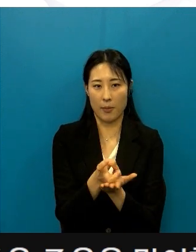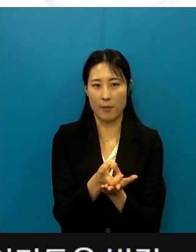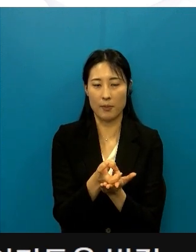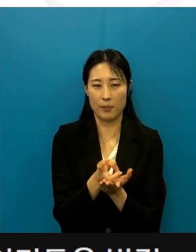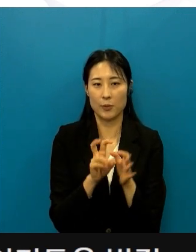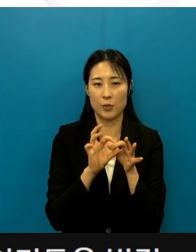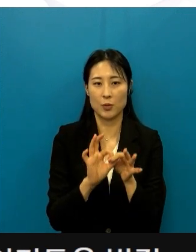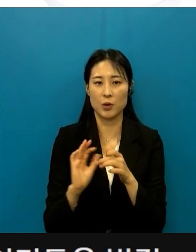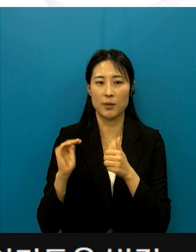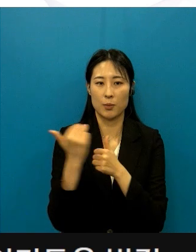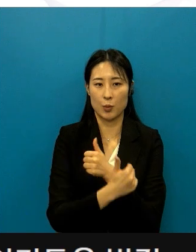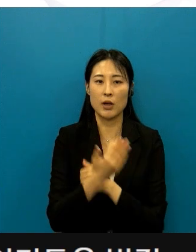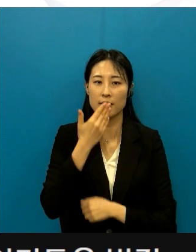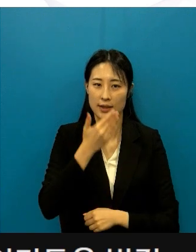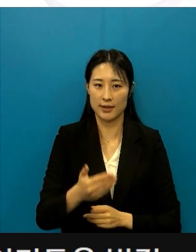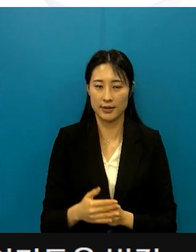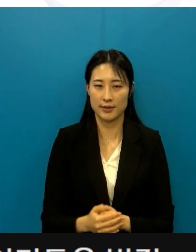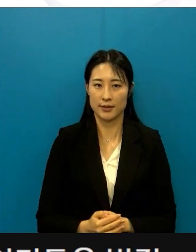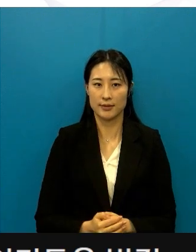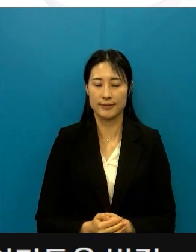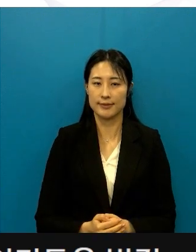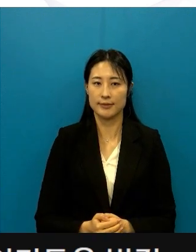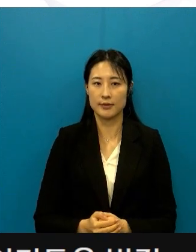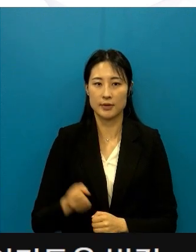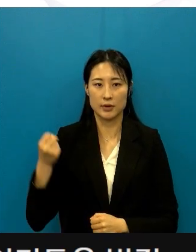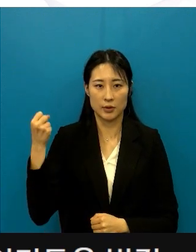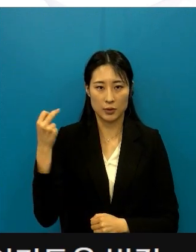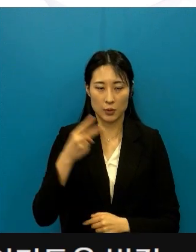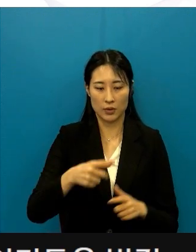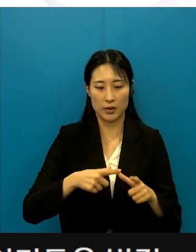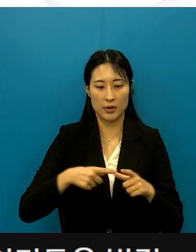transforming Japan into a society